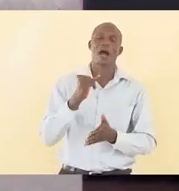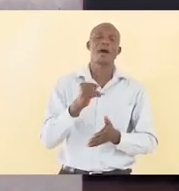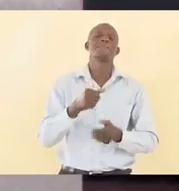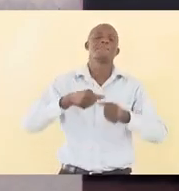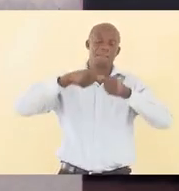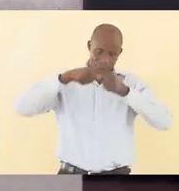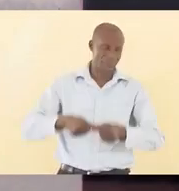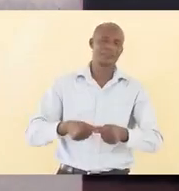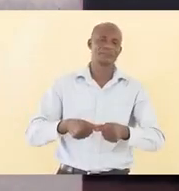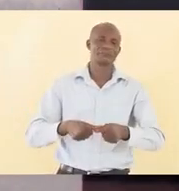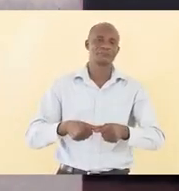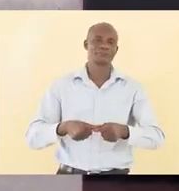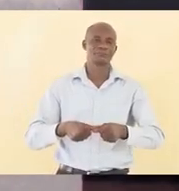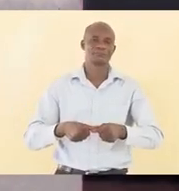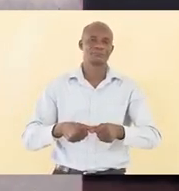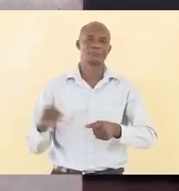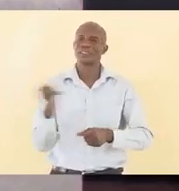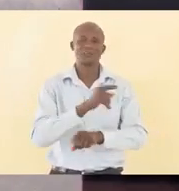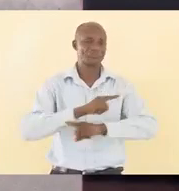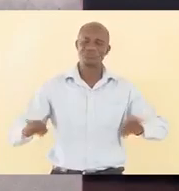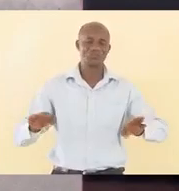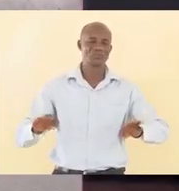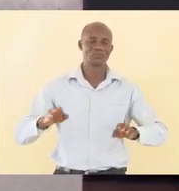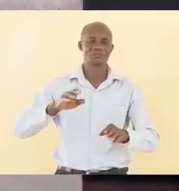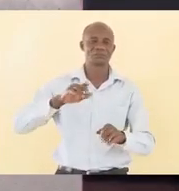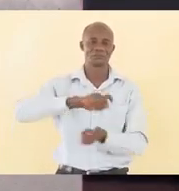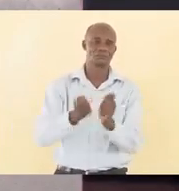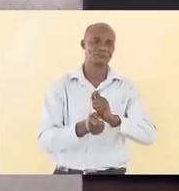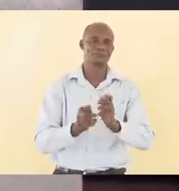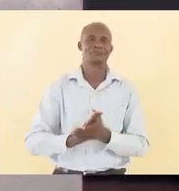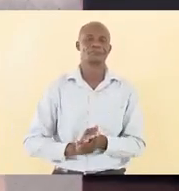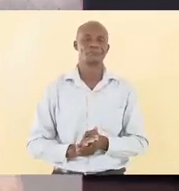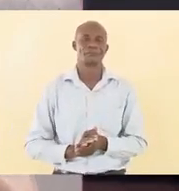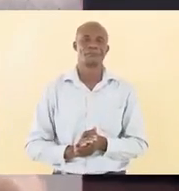are absolute and immutable, meaning they don't change.